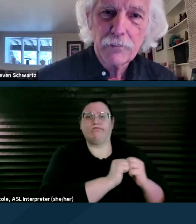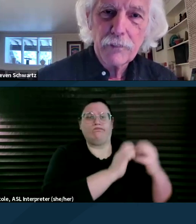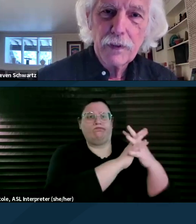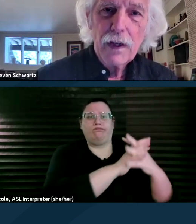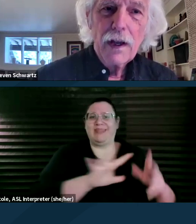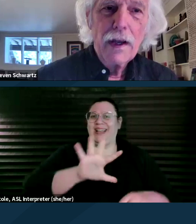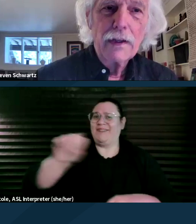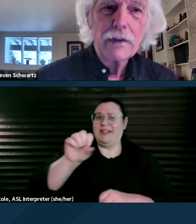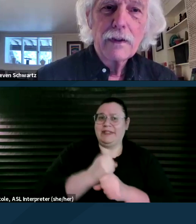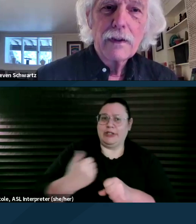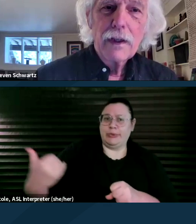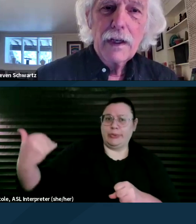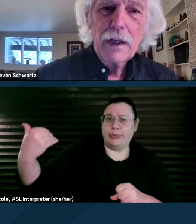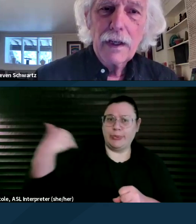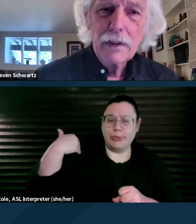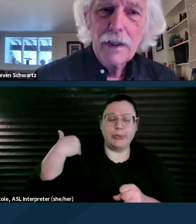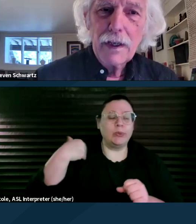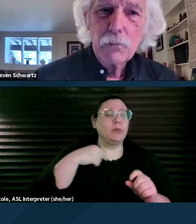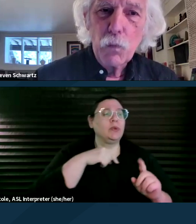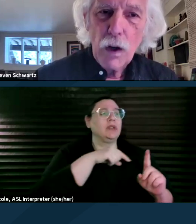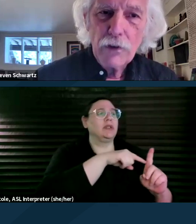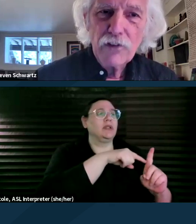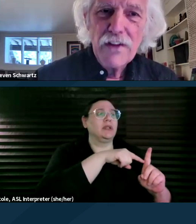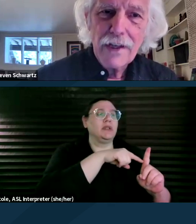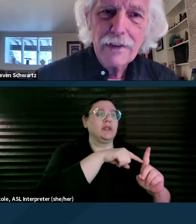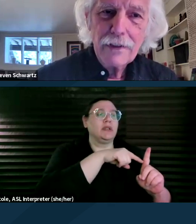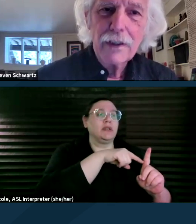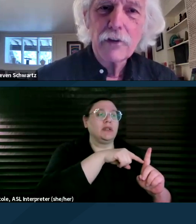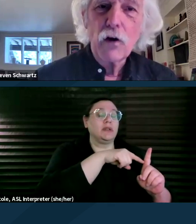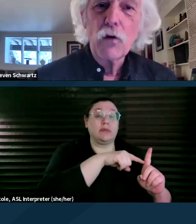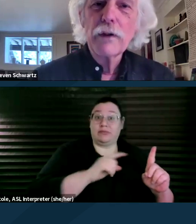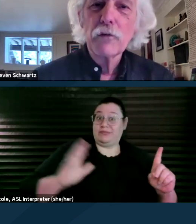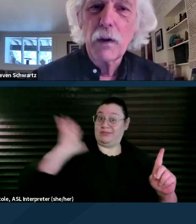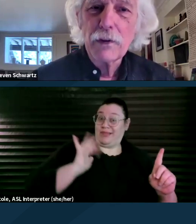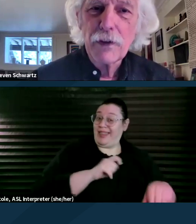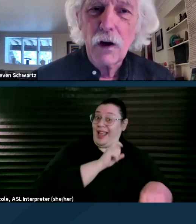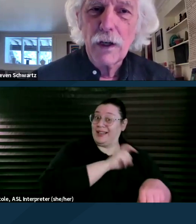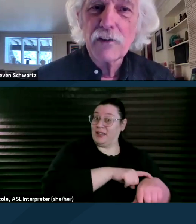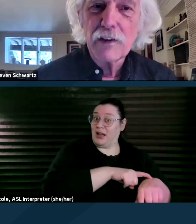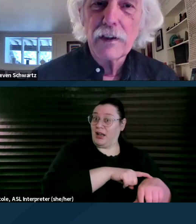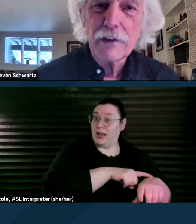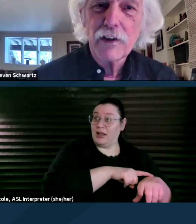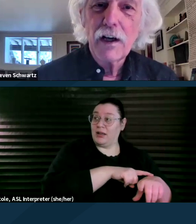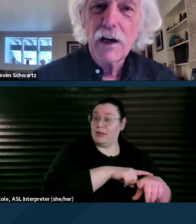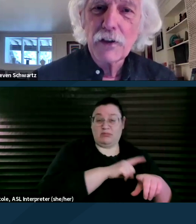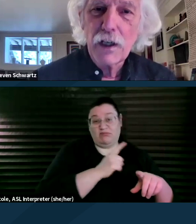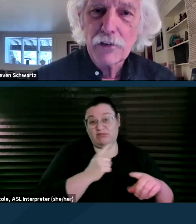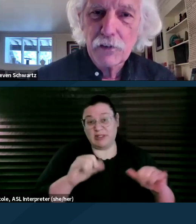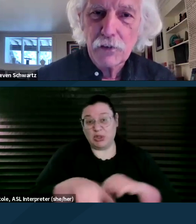ago, and it was then and always was and still